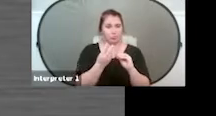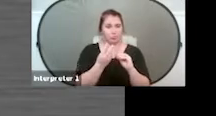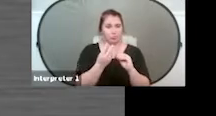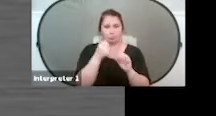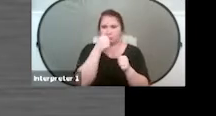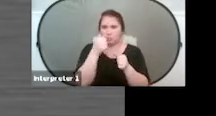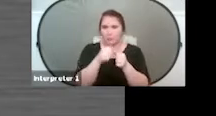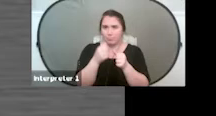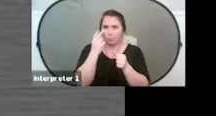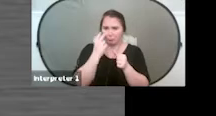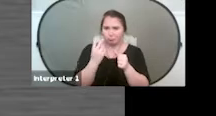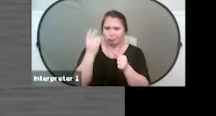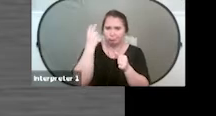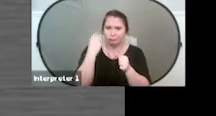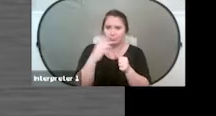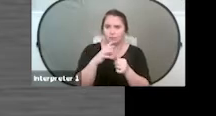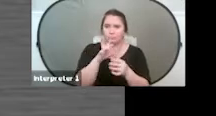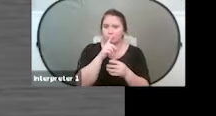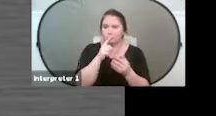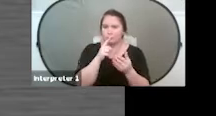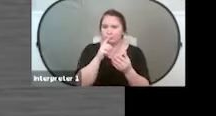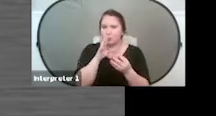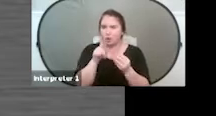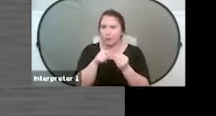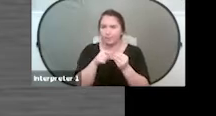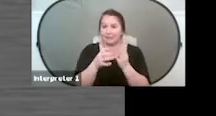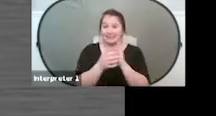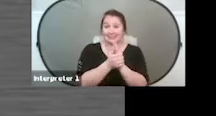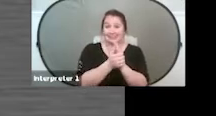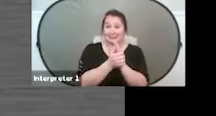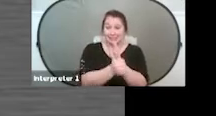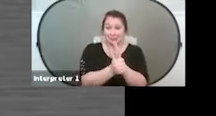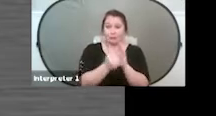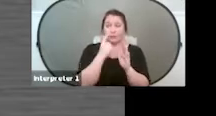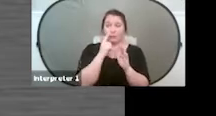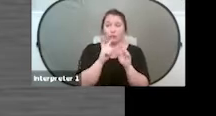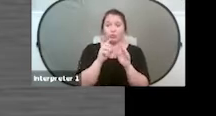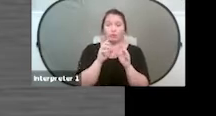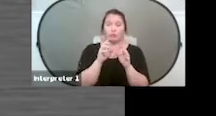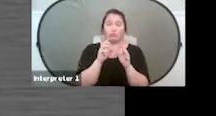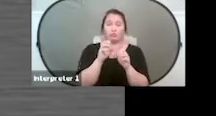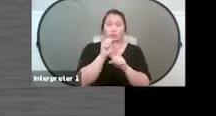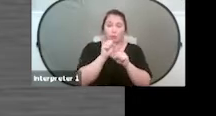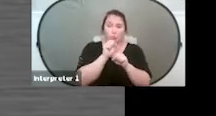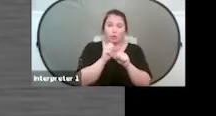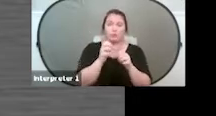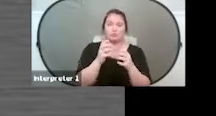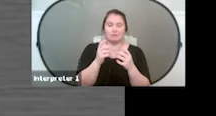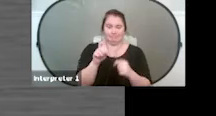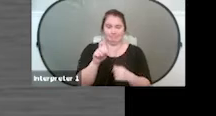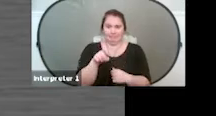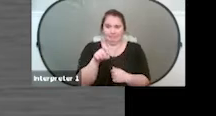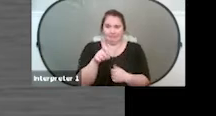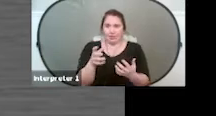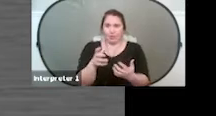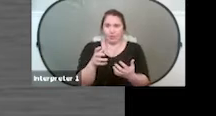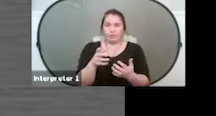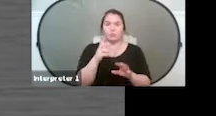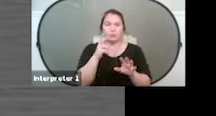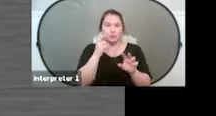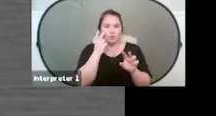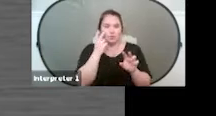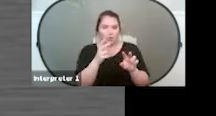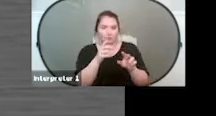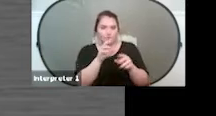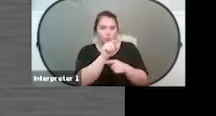our skills that are needed for the workforce. And we looked at skills that were prioritized in 2015,